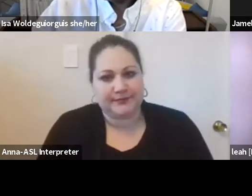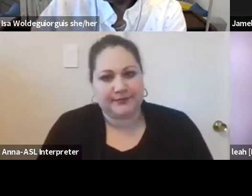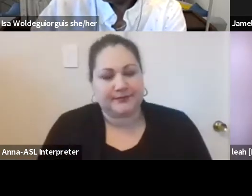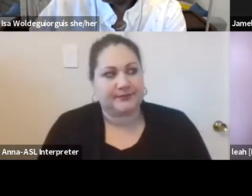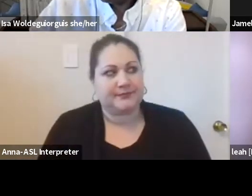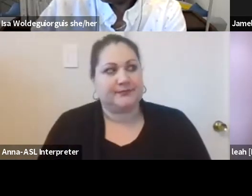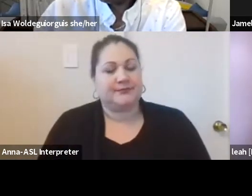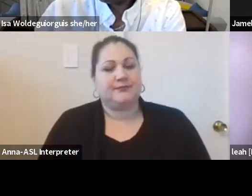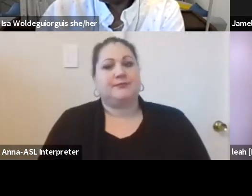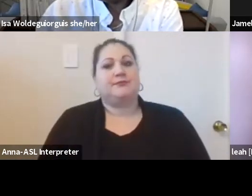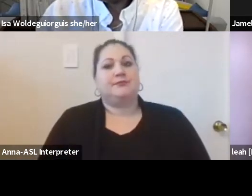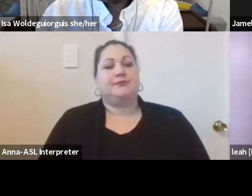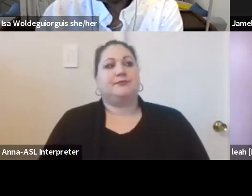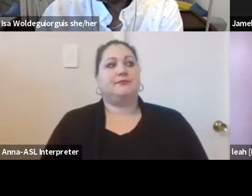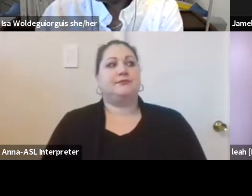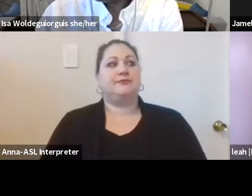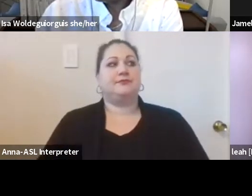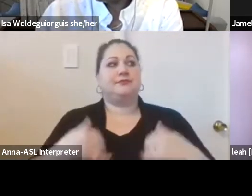Sure.